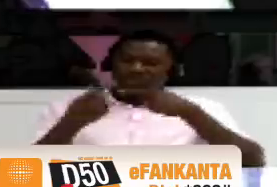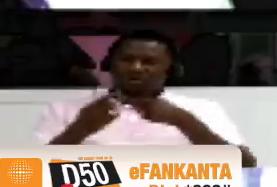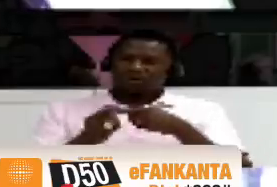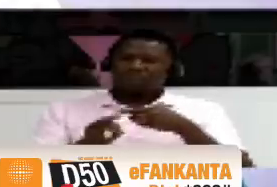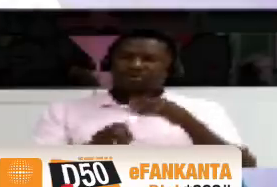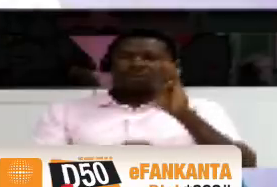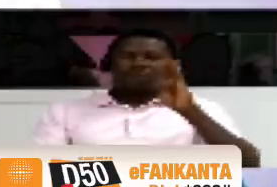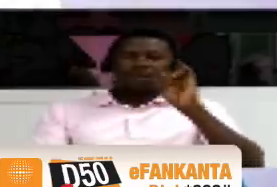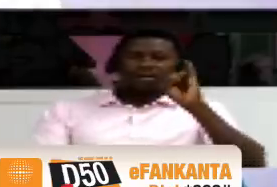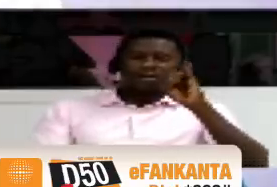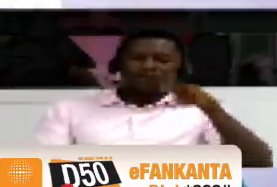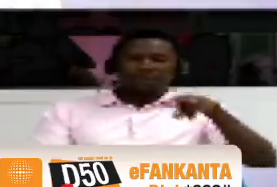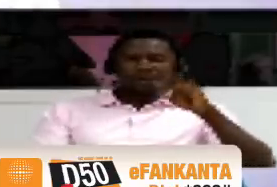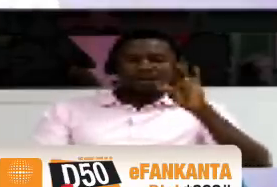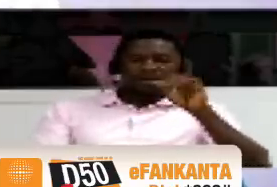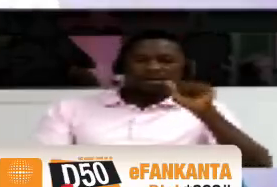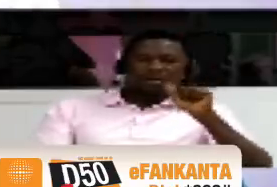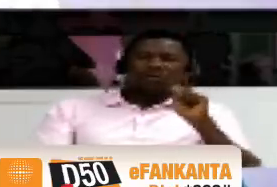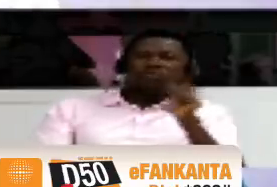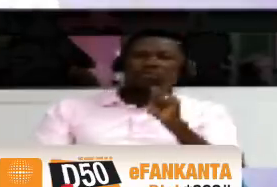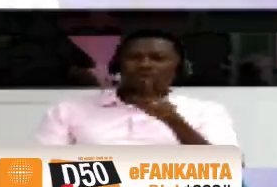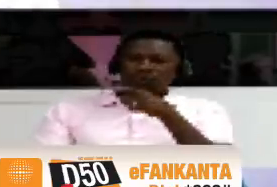hear? According to